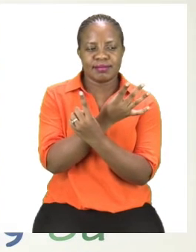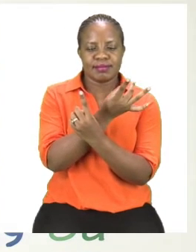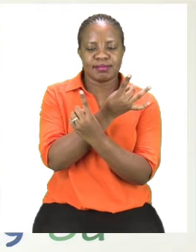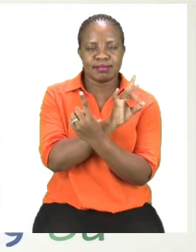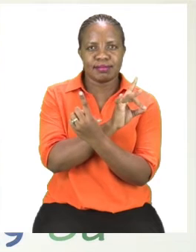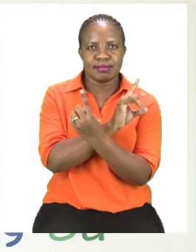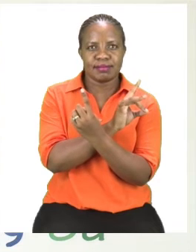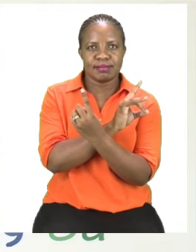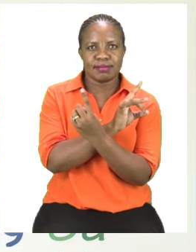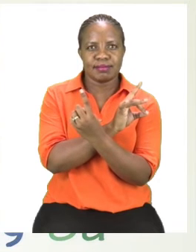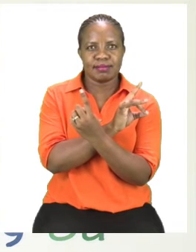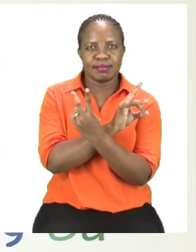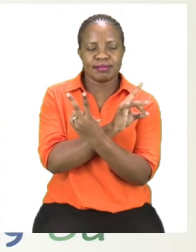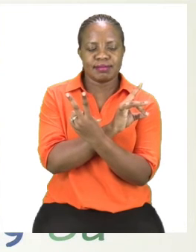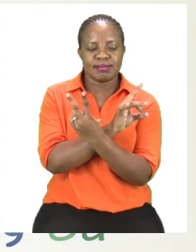38,